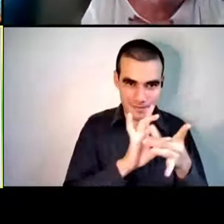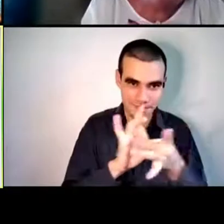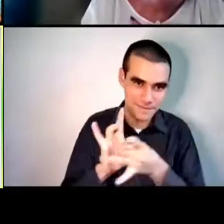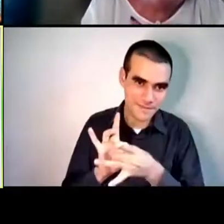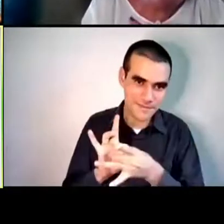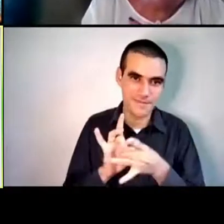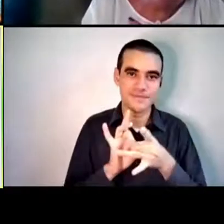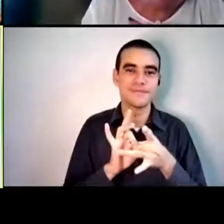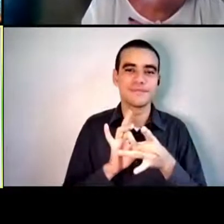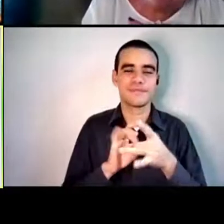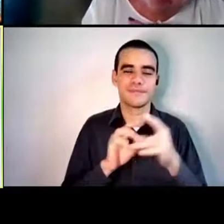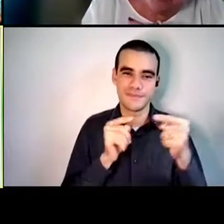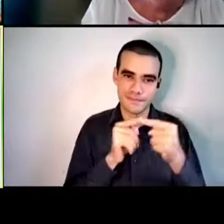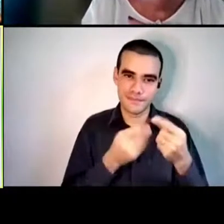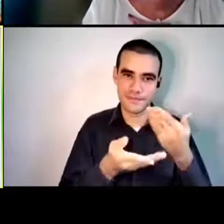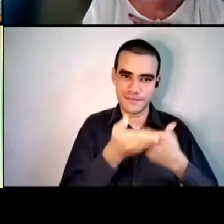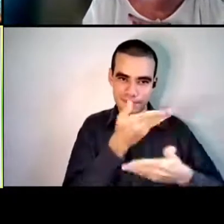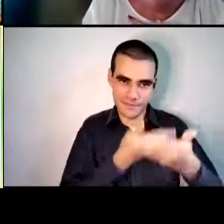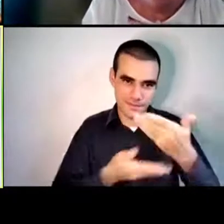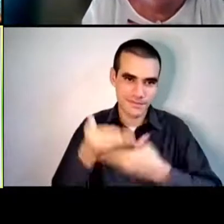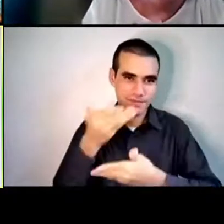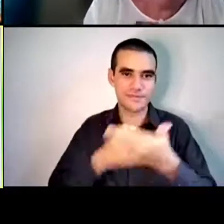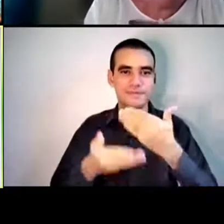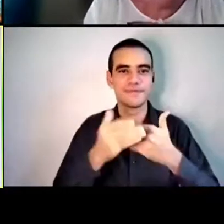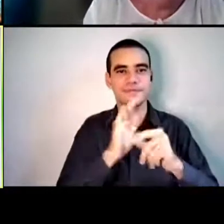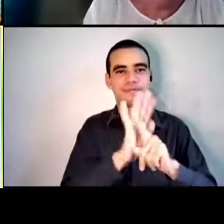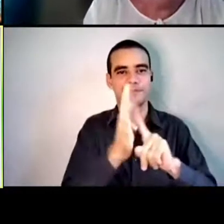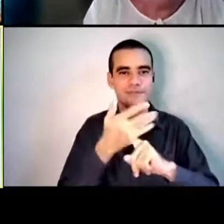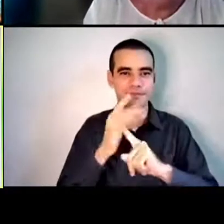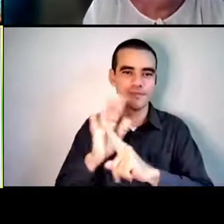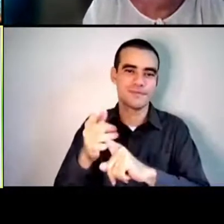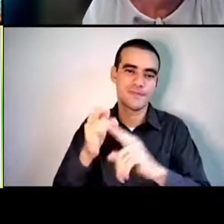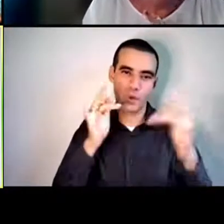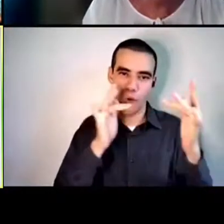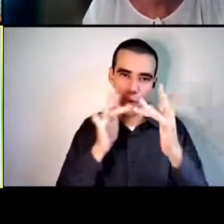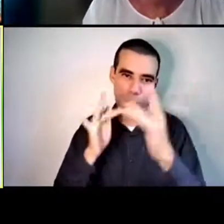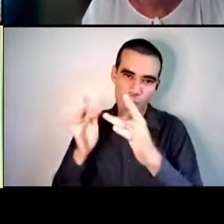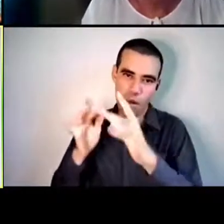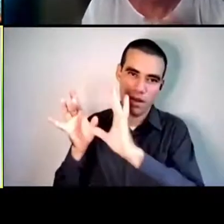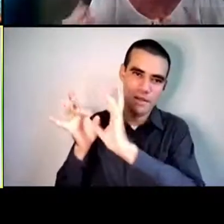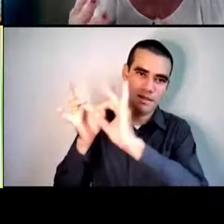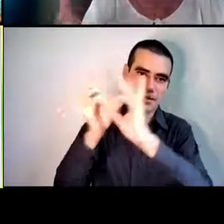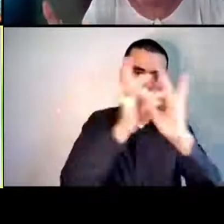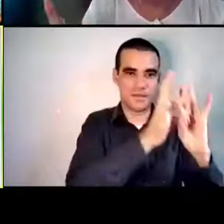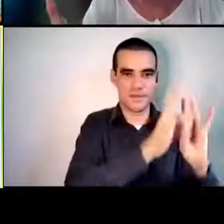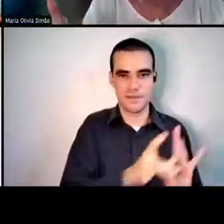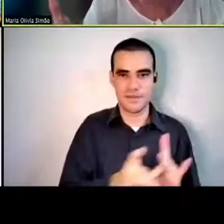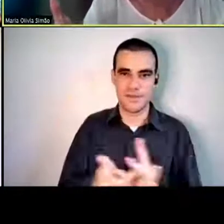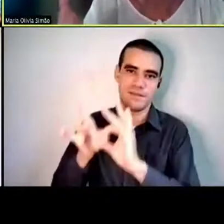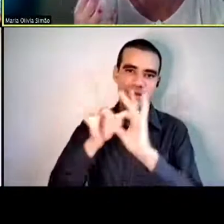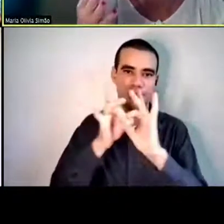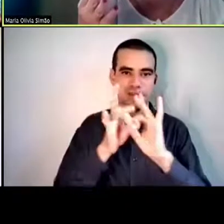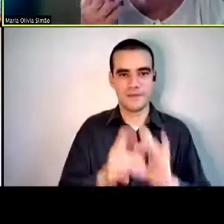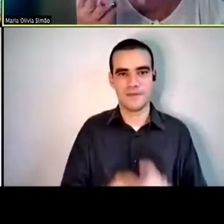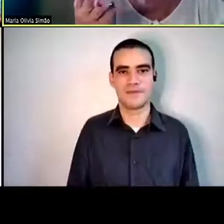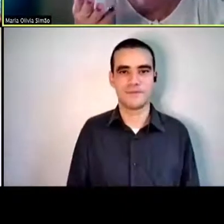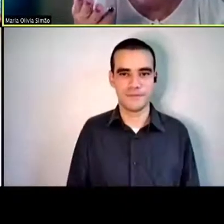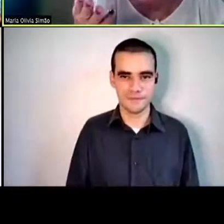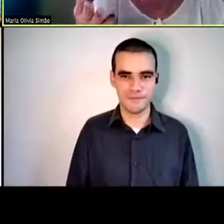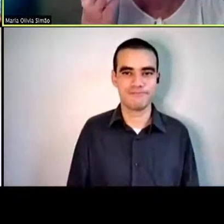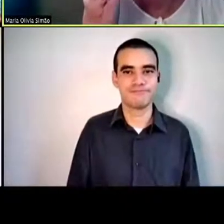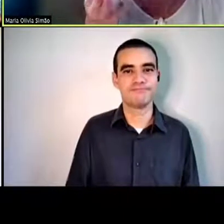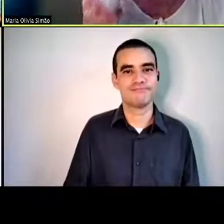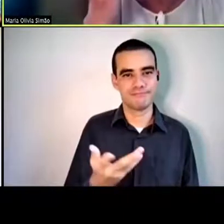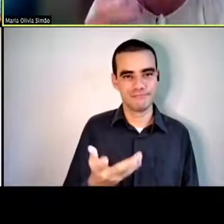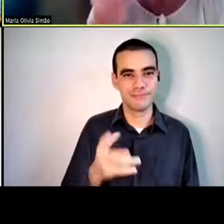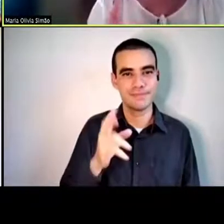connectivity in terms of collaboration, to be in contact and create these networks. And